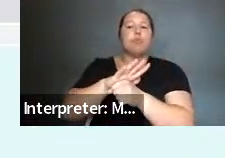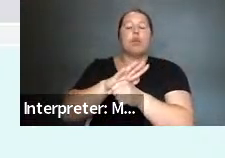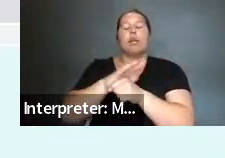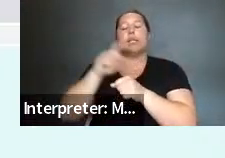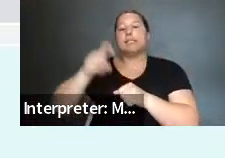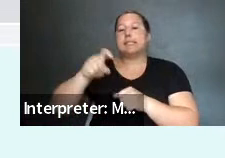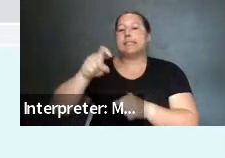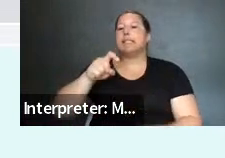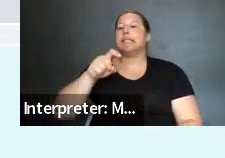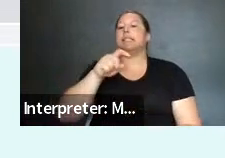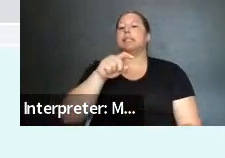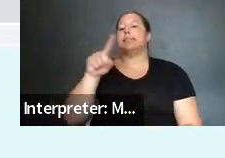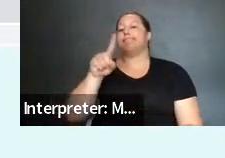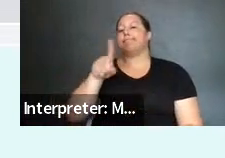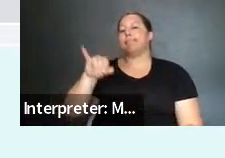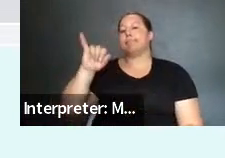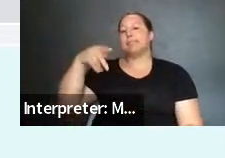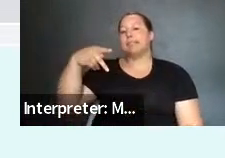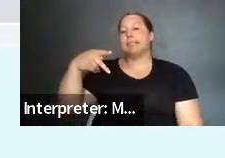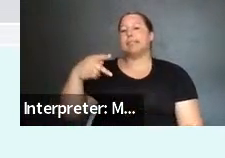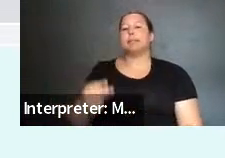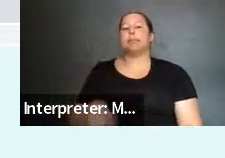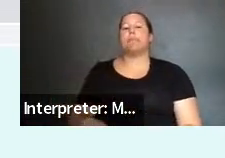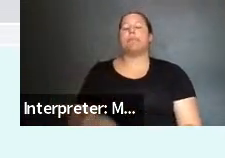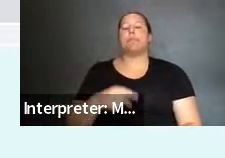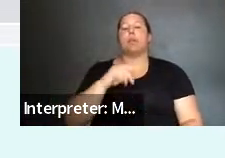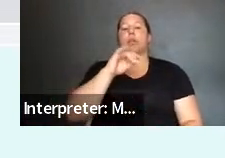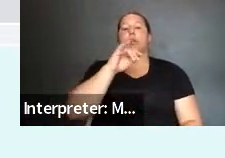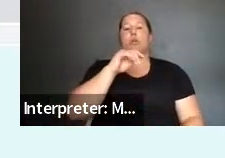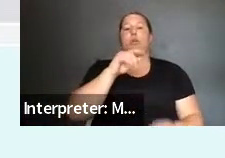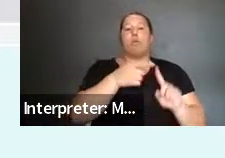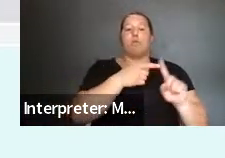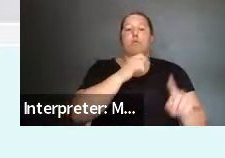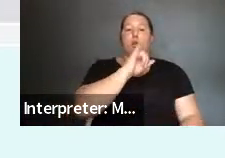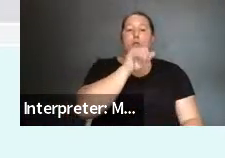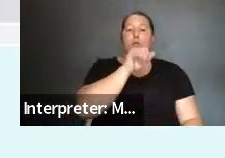code, again, from January to June.